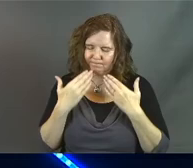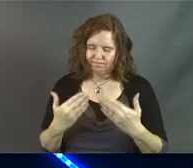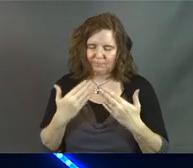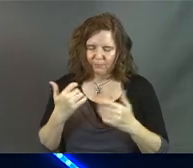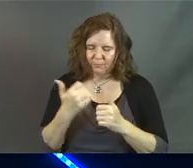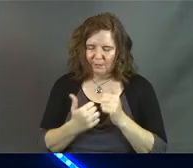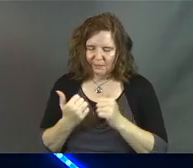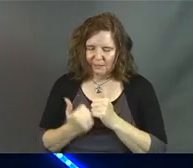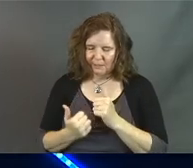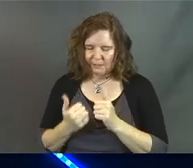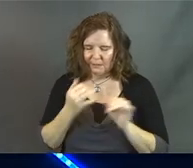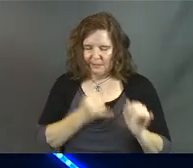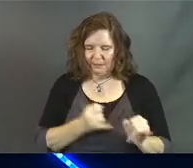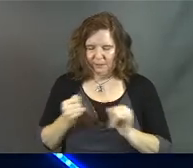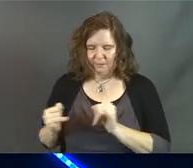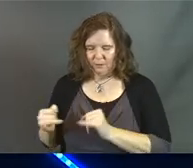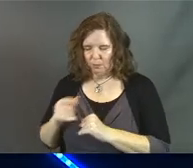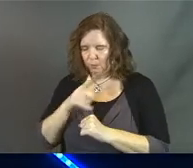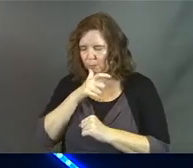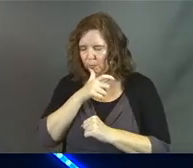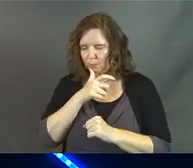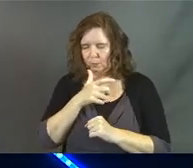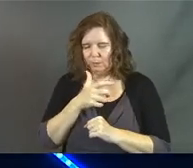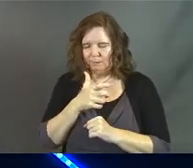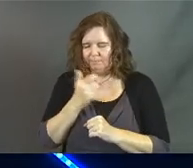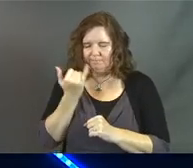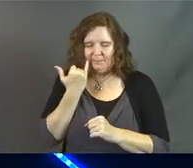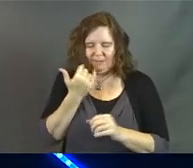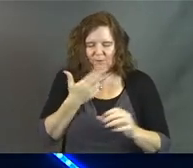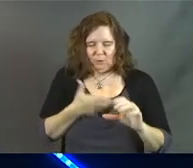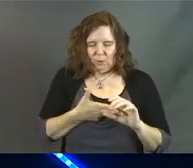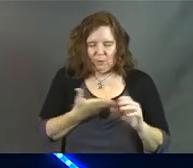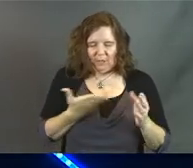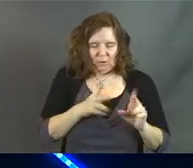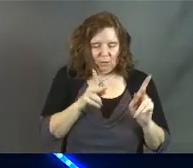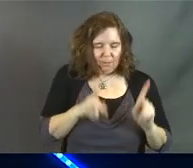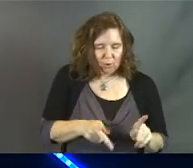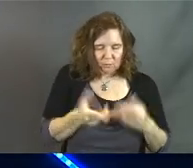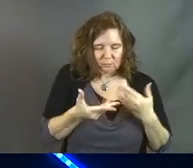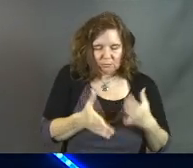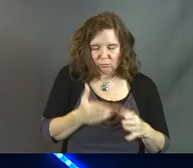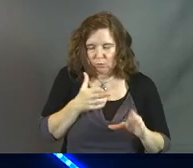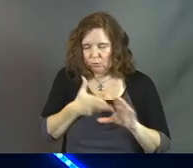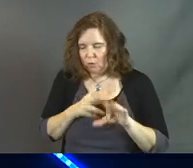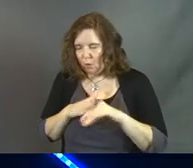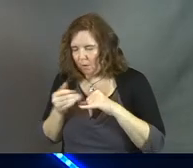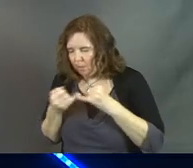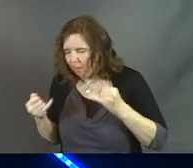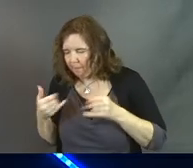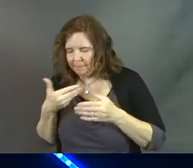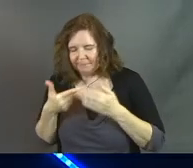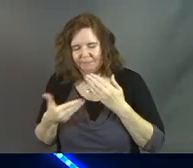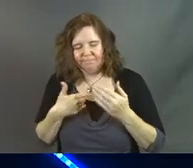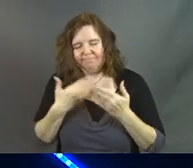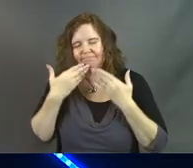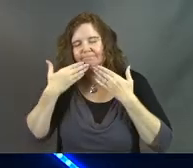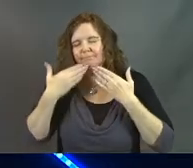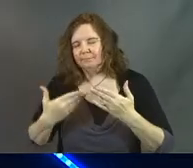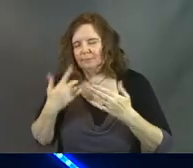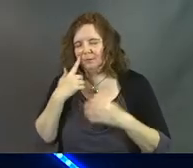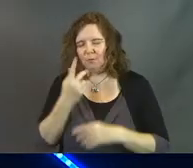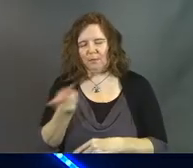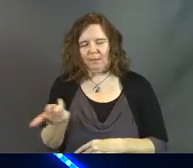grateful for each and every individual who, whether they're joining us here in person or if they're joining us online, God, we're so